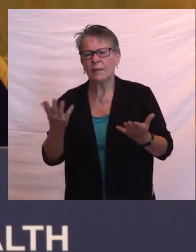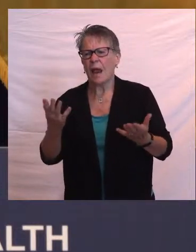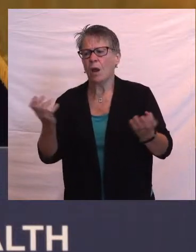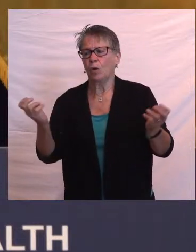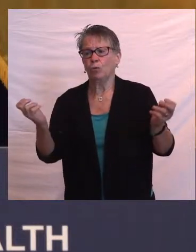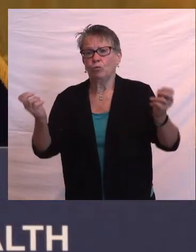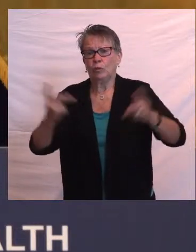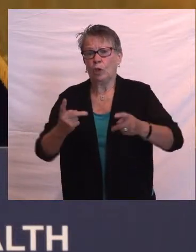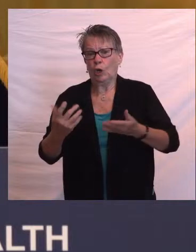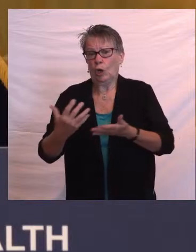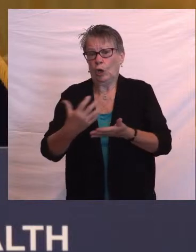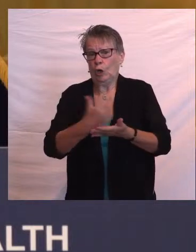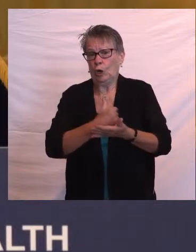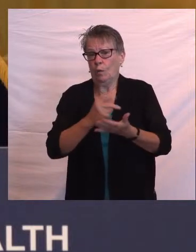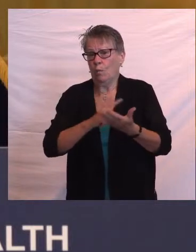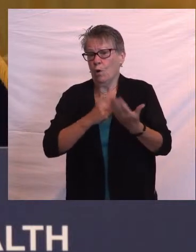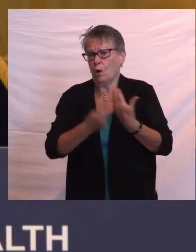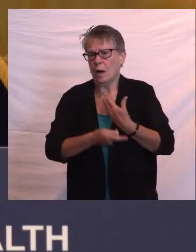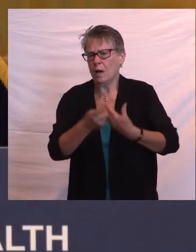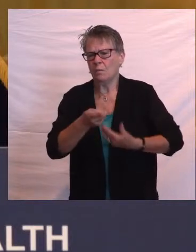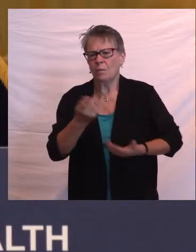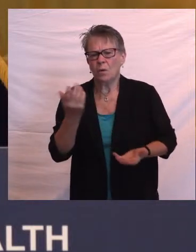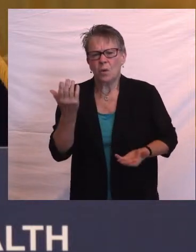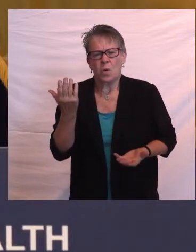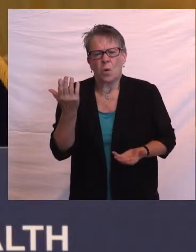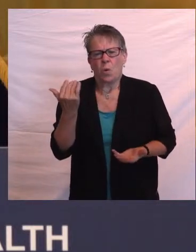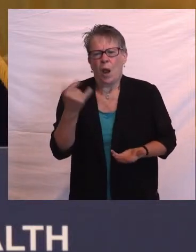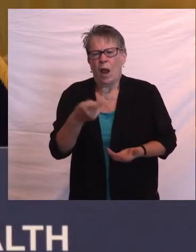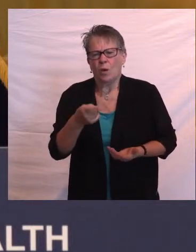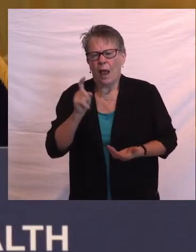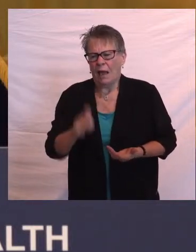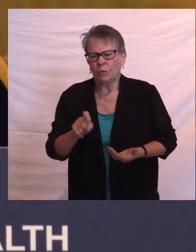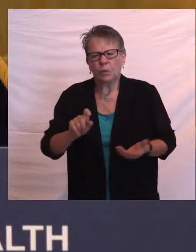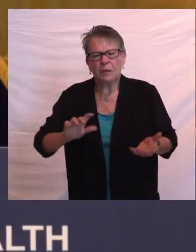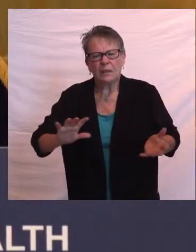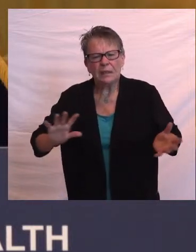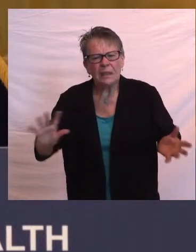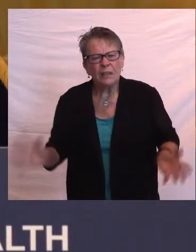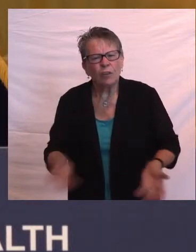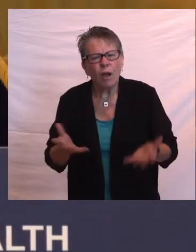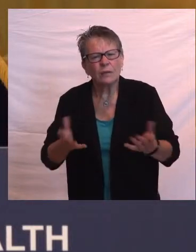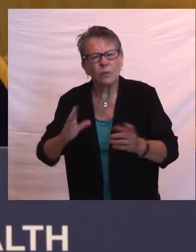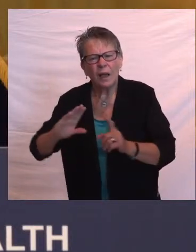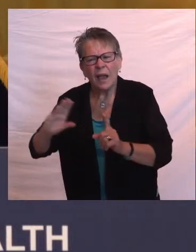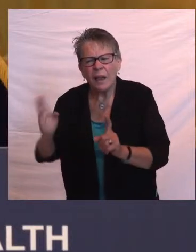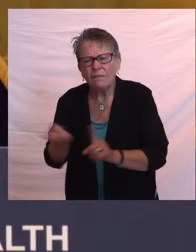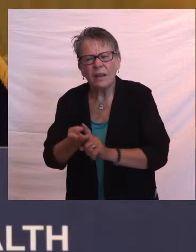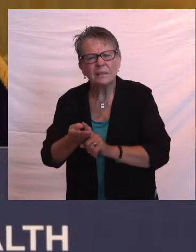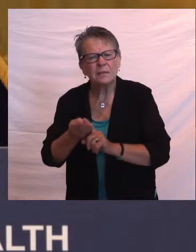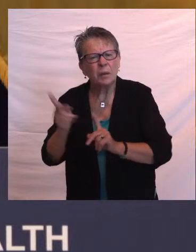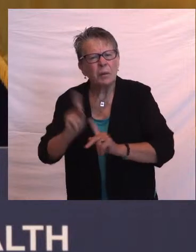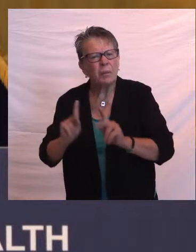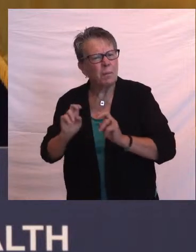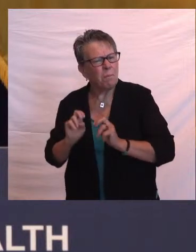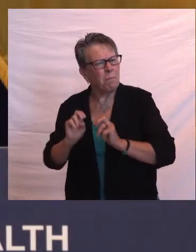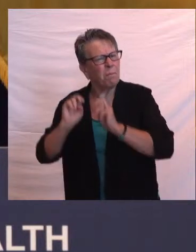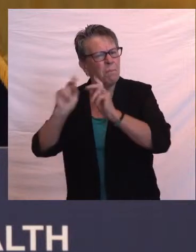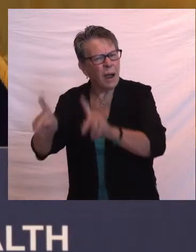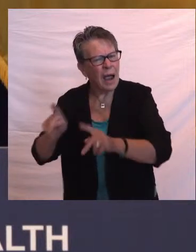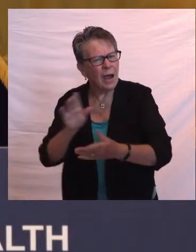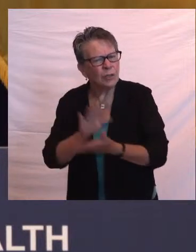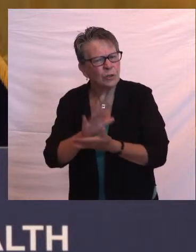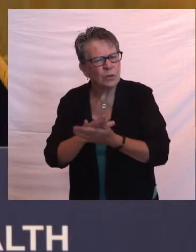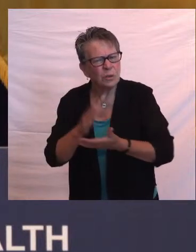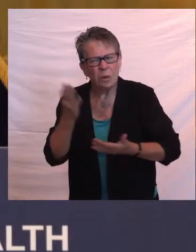to the workplace with these $500 incentives? And is this a slap in the face to those who earlier in the pandemic took jobs, perhaps even